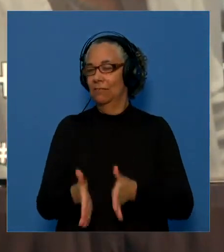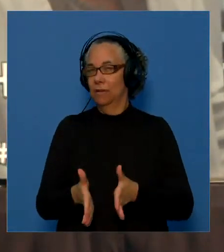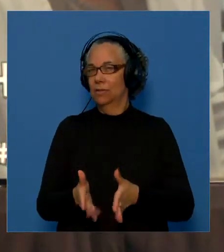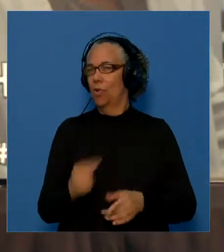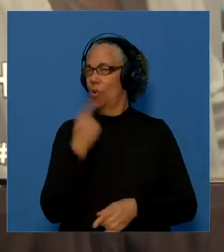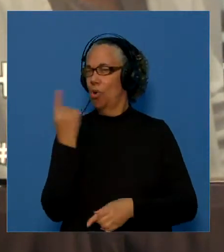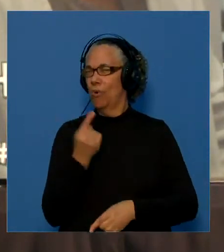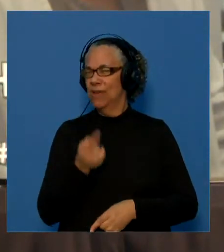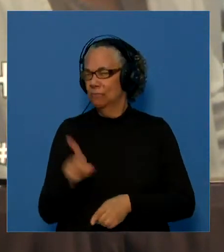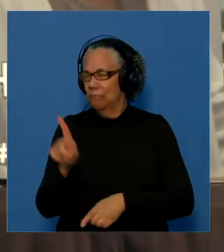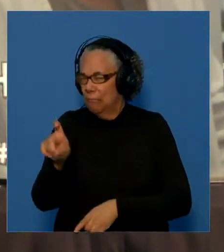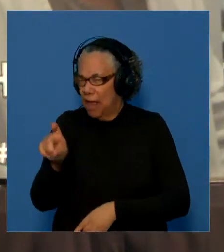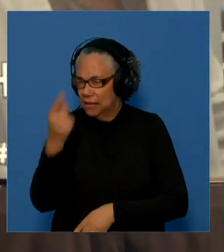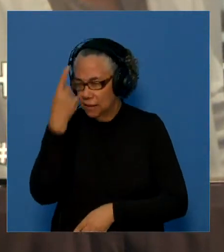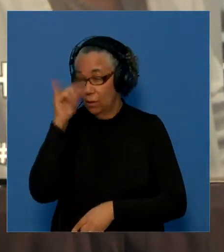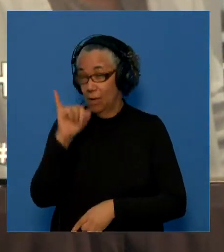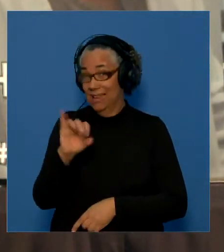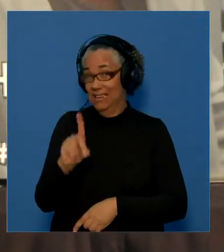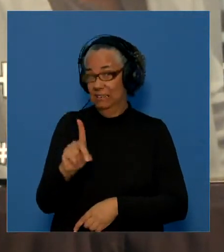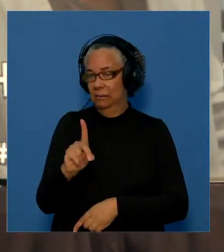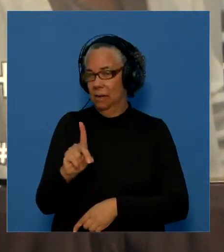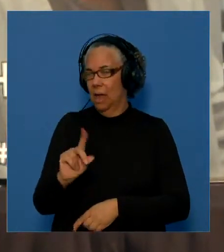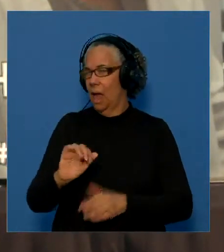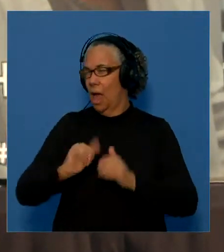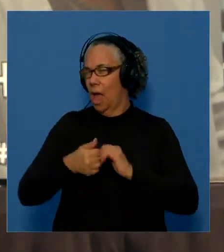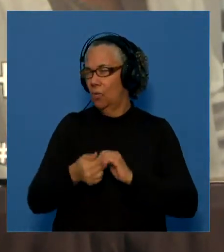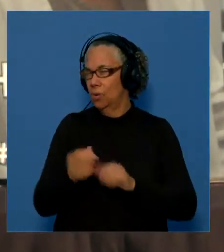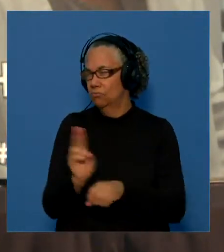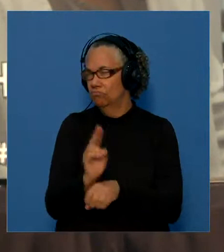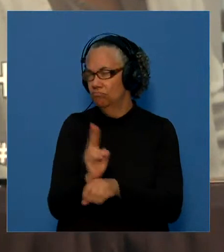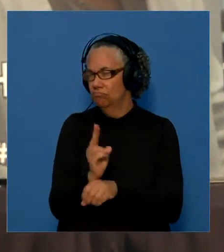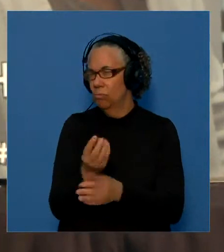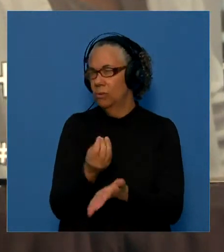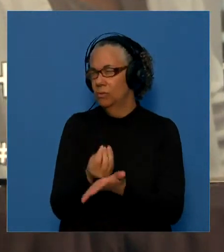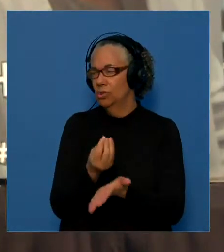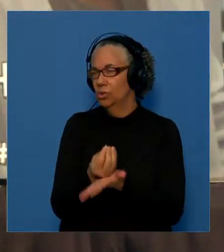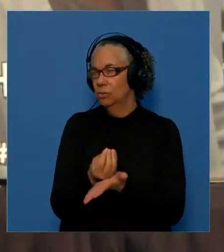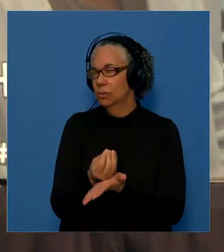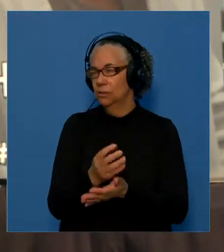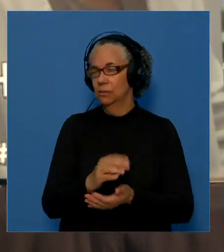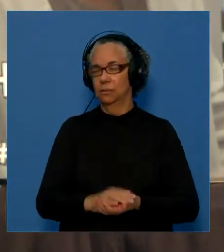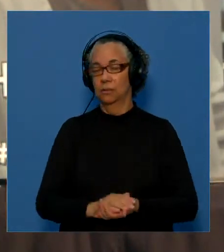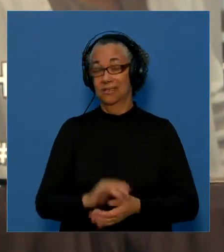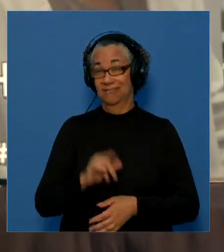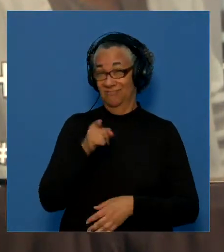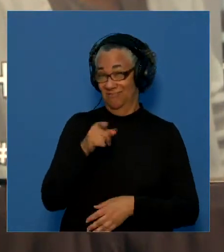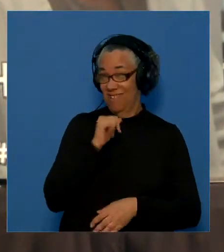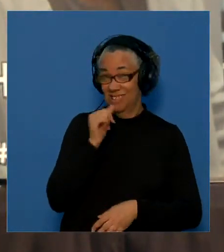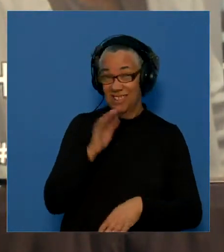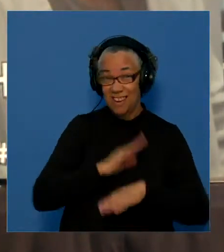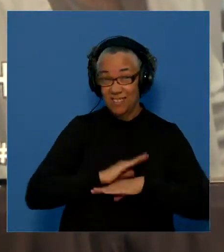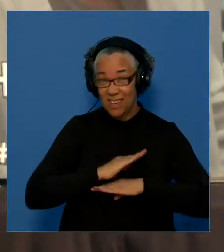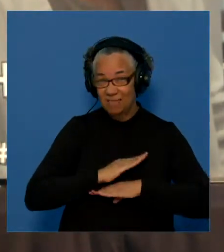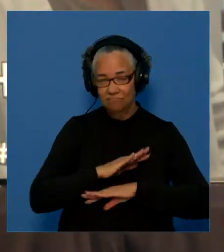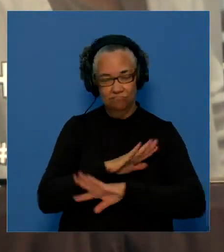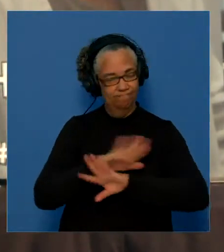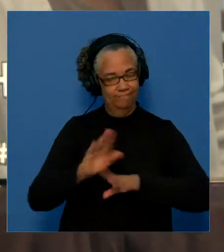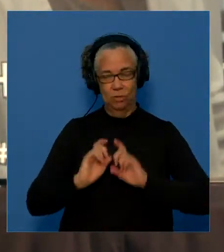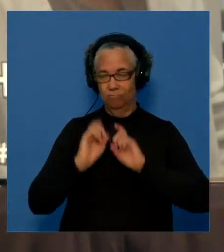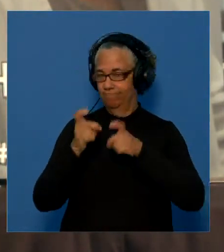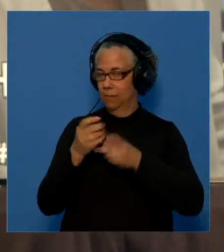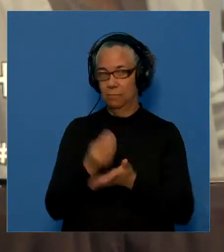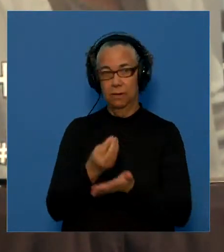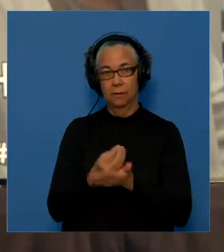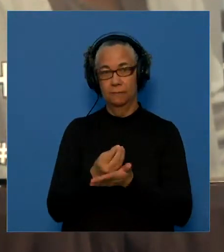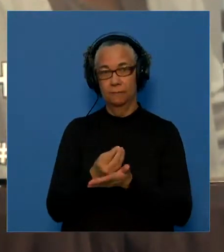identification and ask how the donated funds will be used. If you're not satisfied, do not donate.